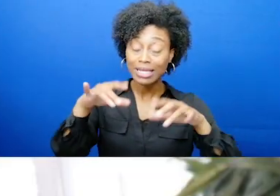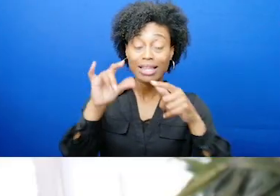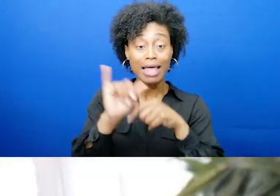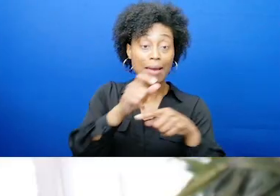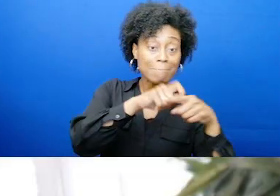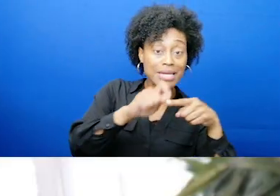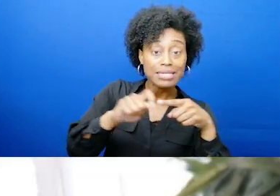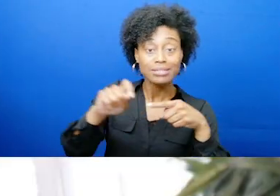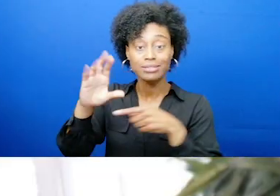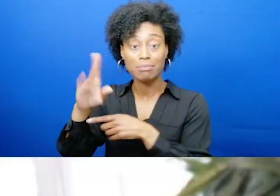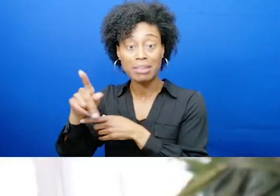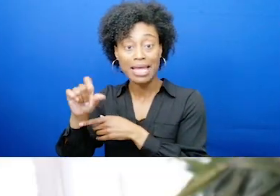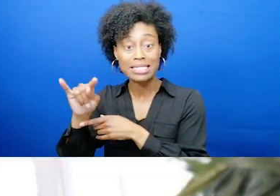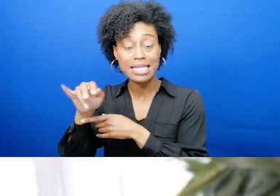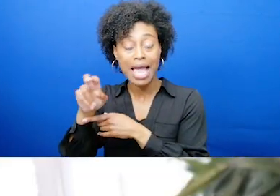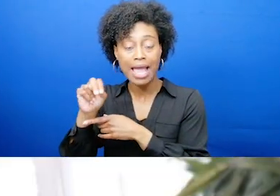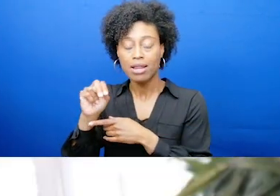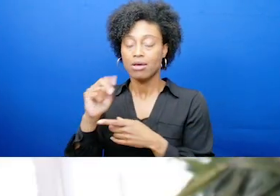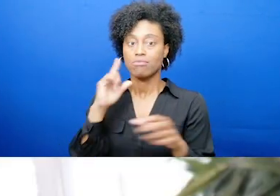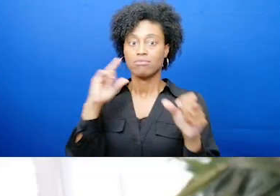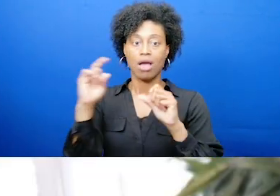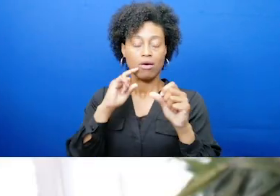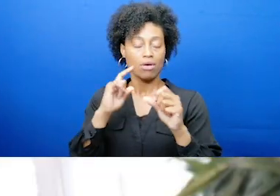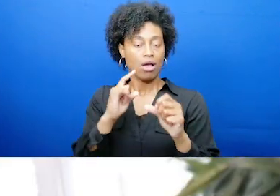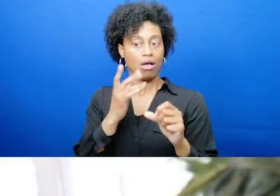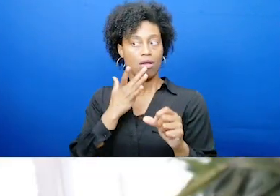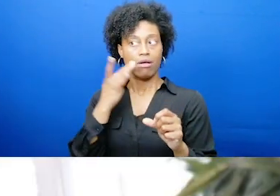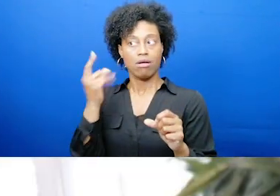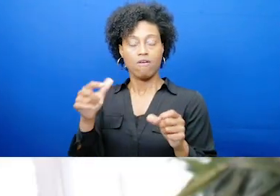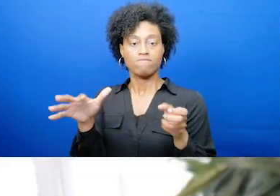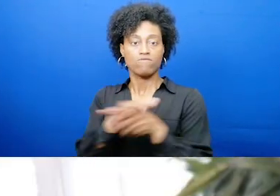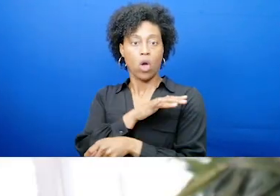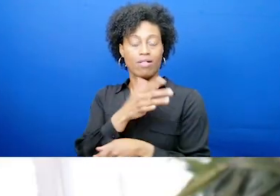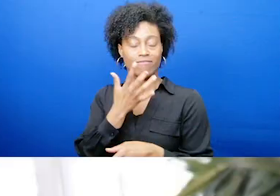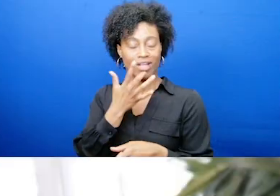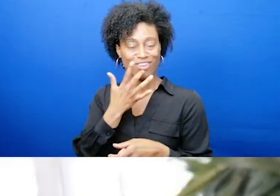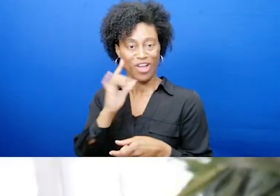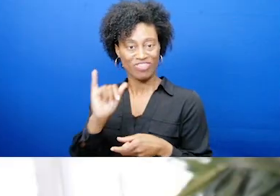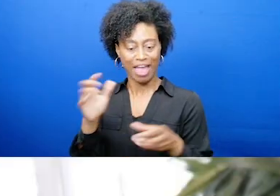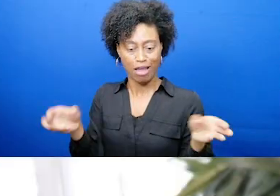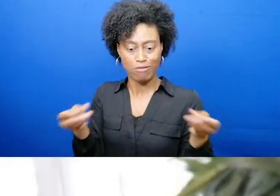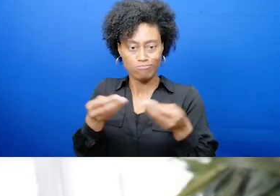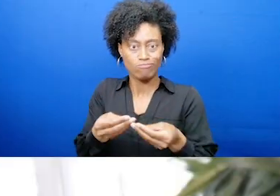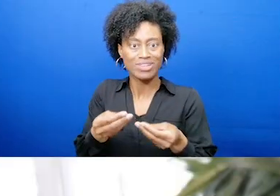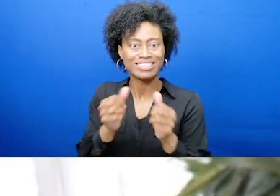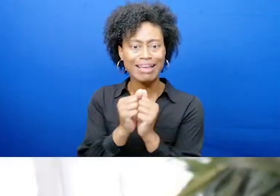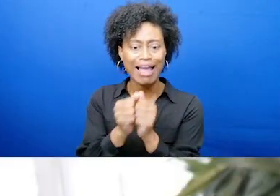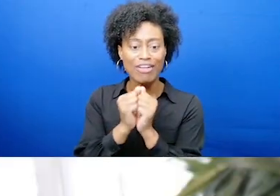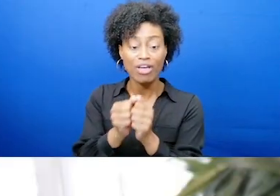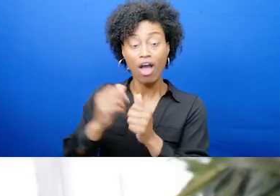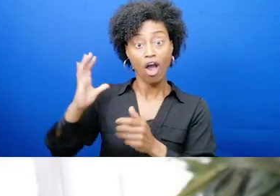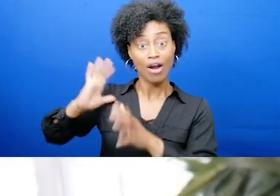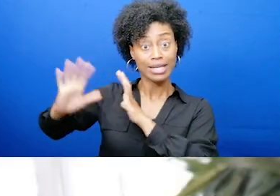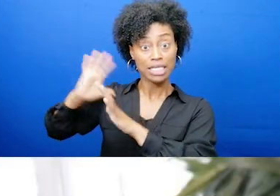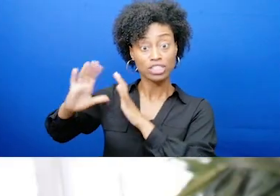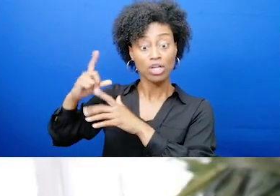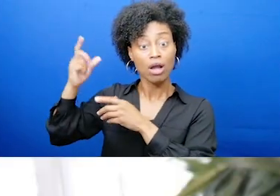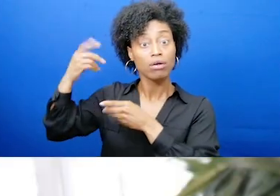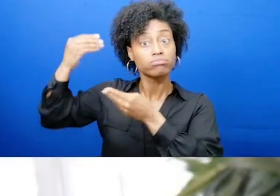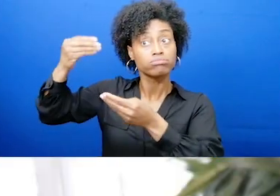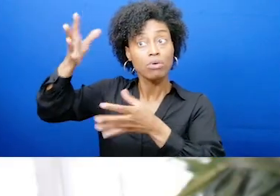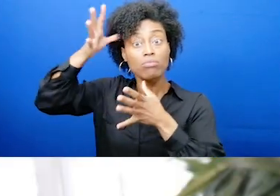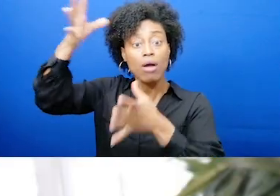and vibrant culinary pairing. It's a perfect example of how our ancestors used largely plant-based ingredients to create